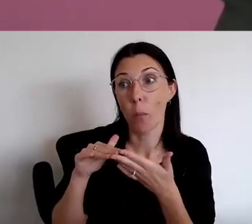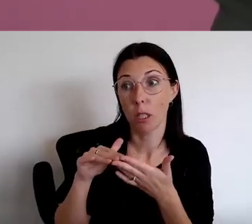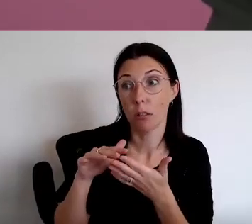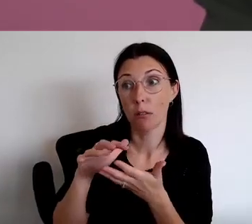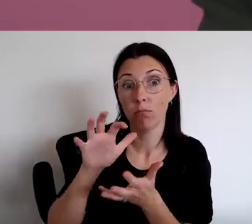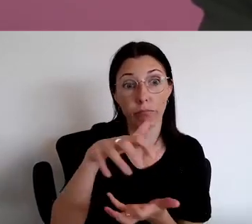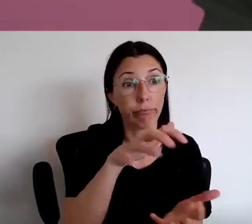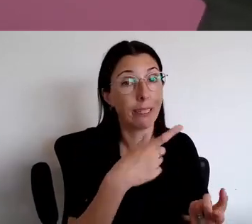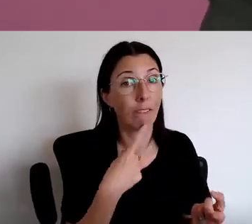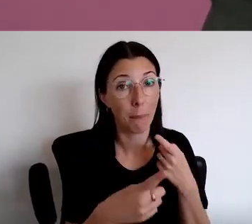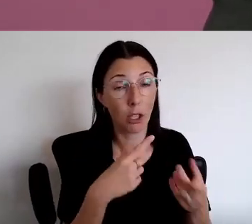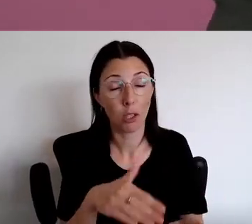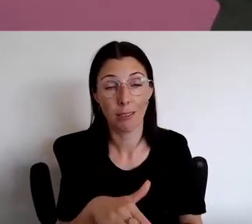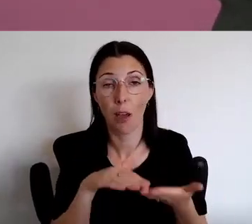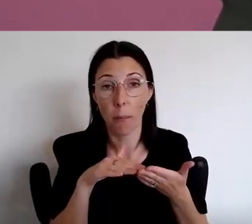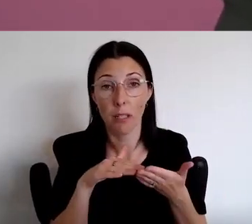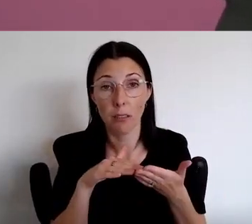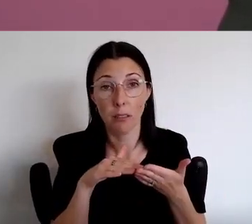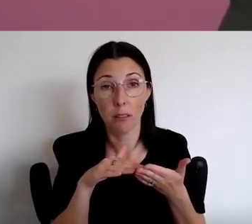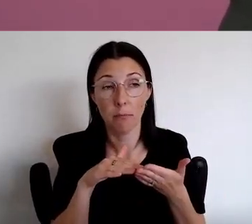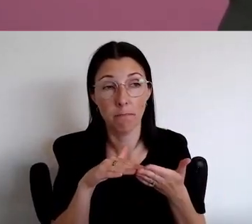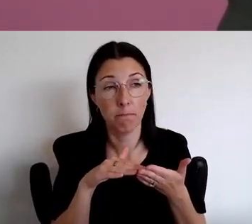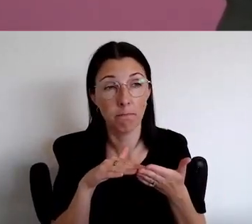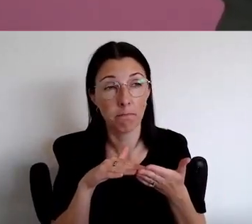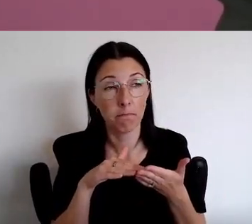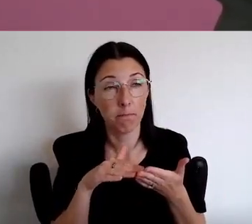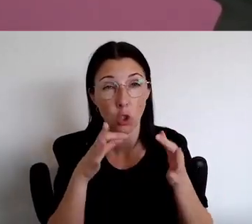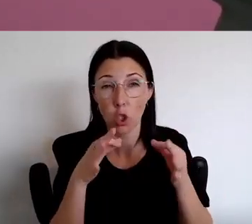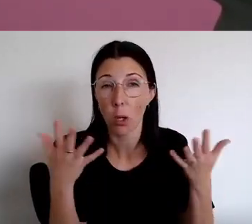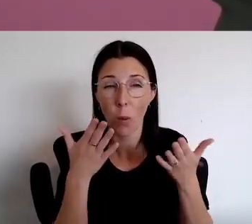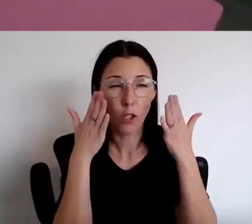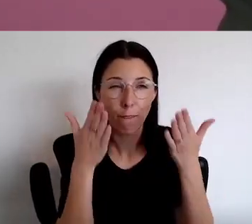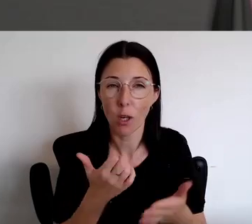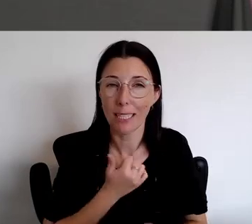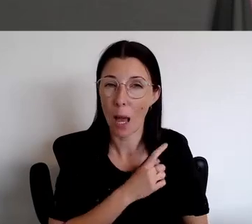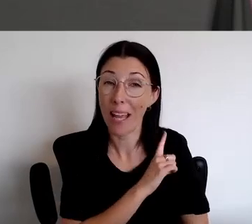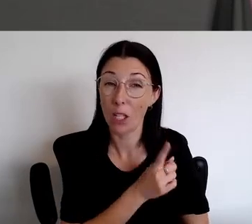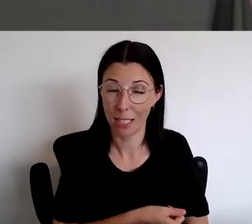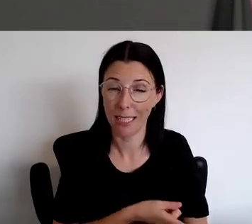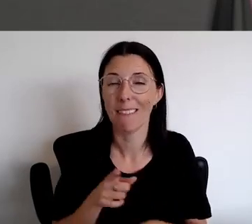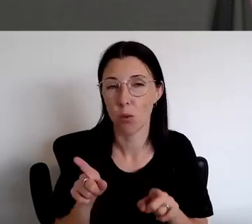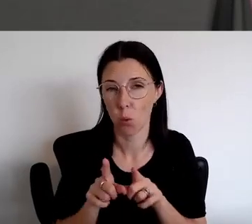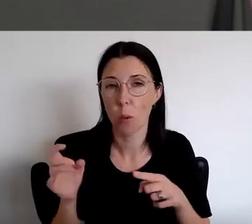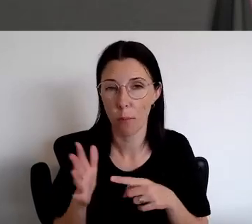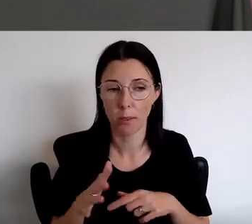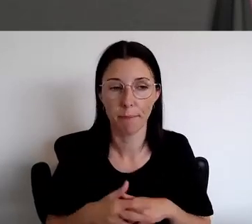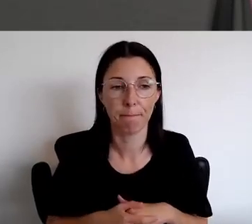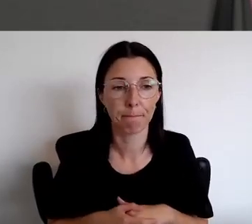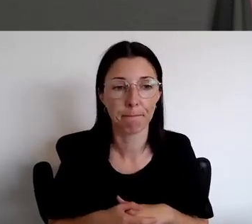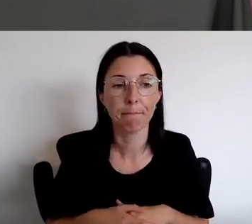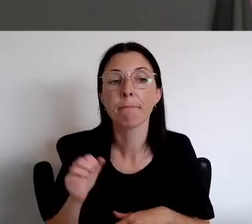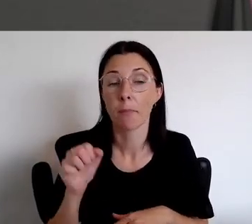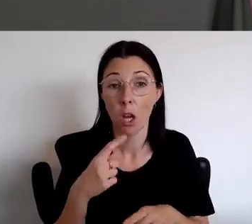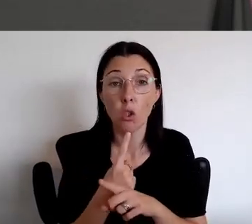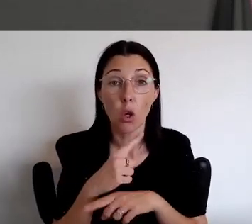look at where we might focus our energy. So that's an important aspect of the oversight regime. And just on the point of the media, a lot of